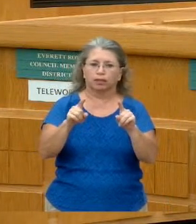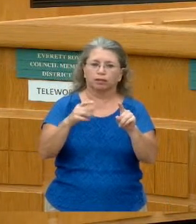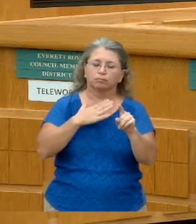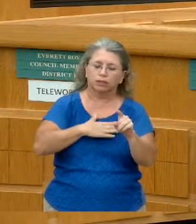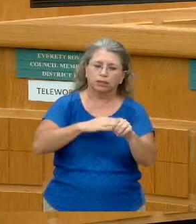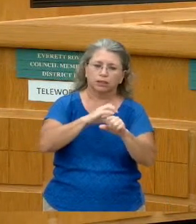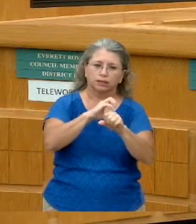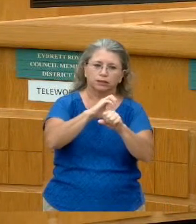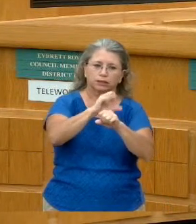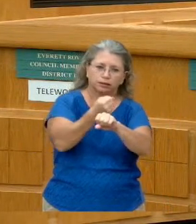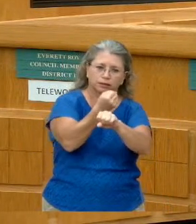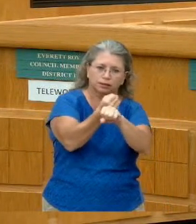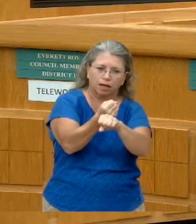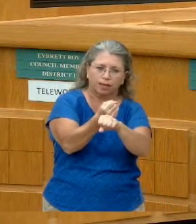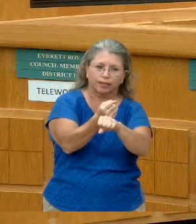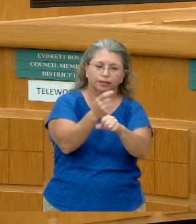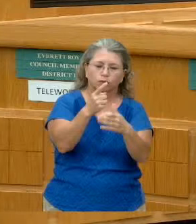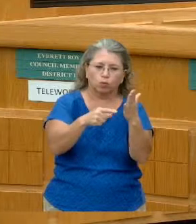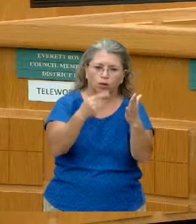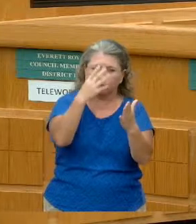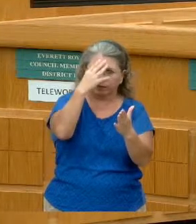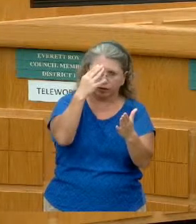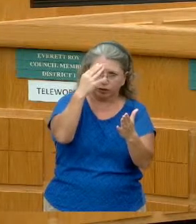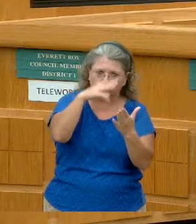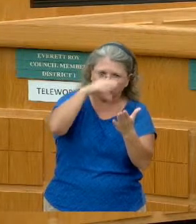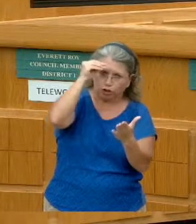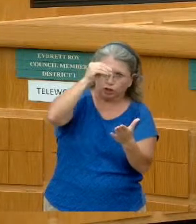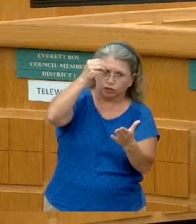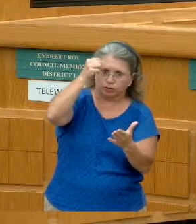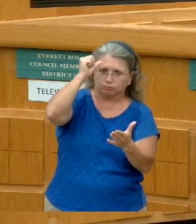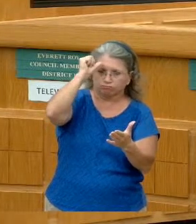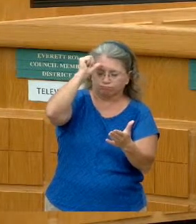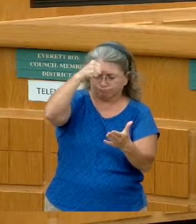Let's remember that every day is July 4th